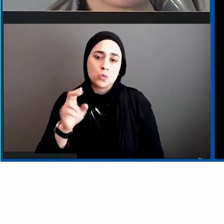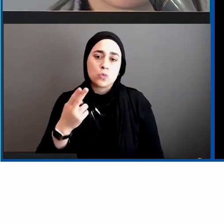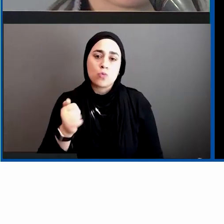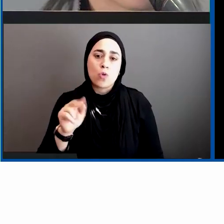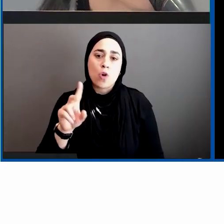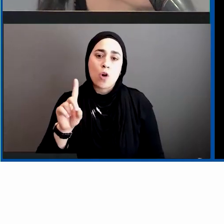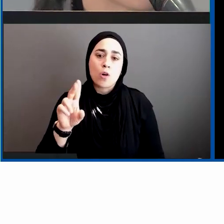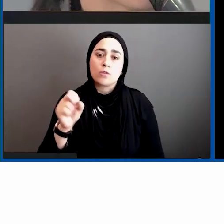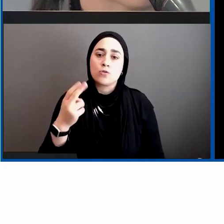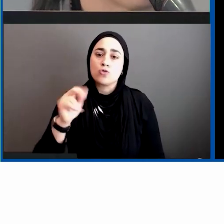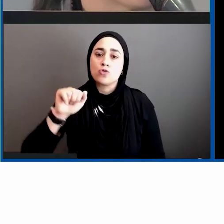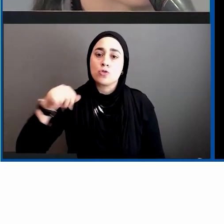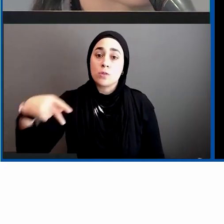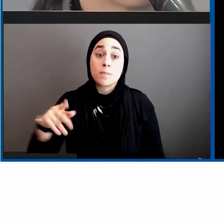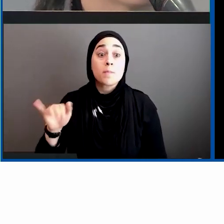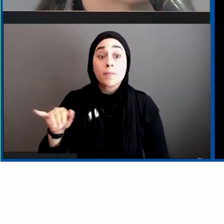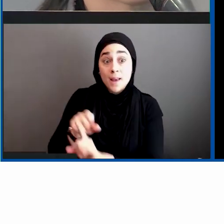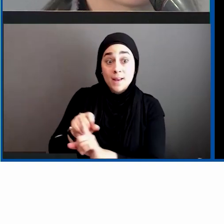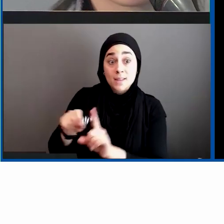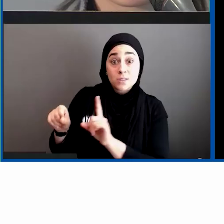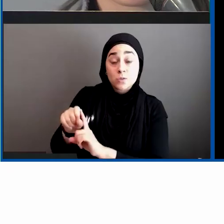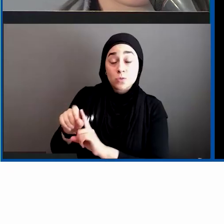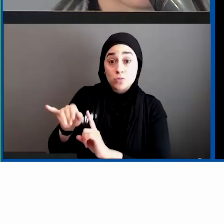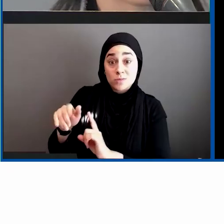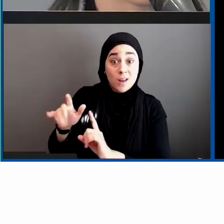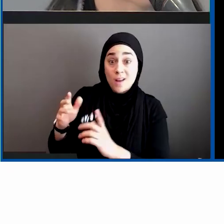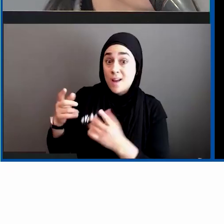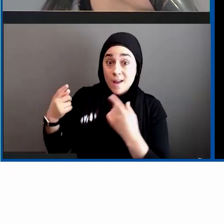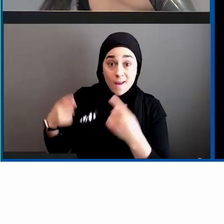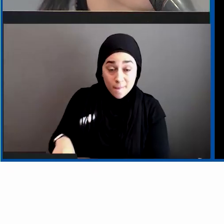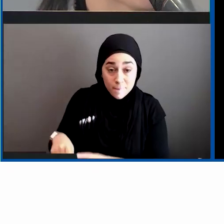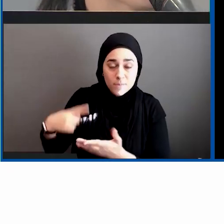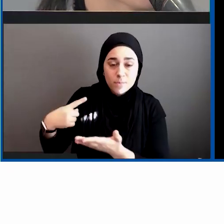And what we got out of that case was a